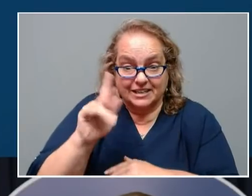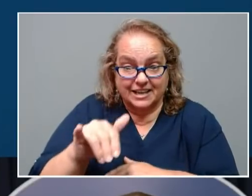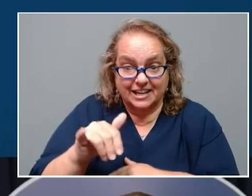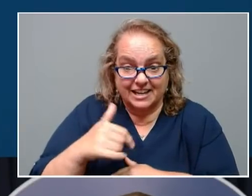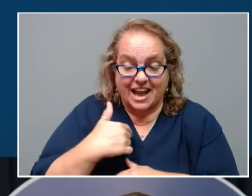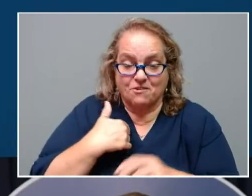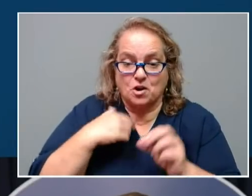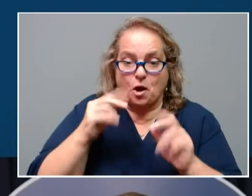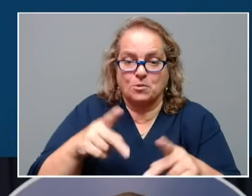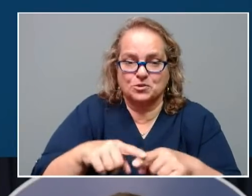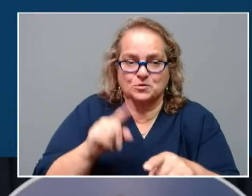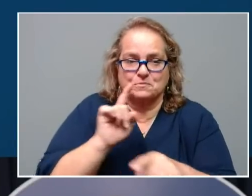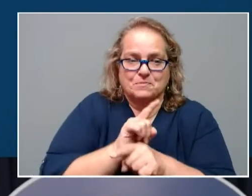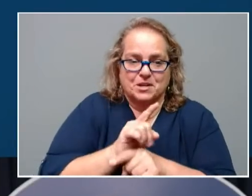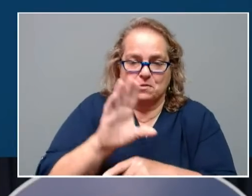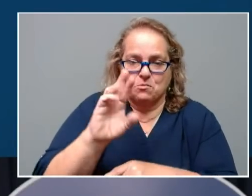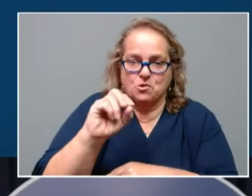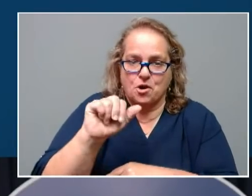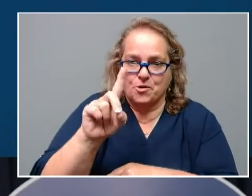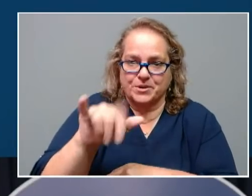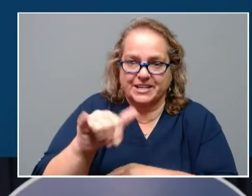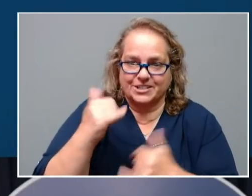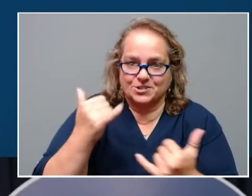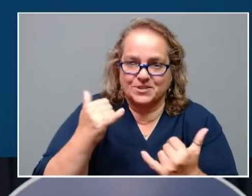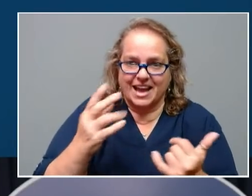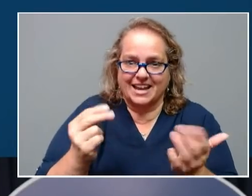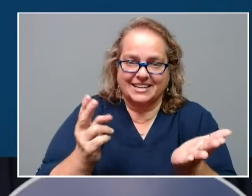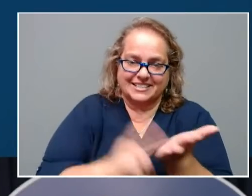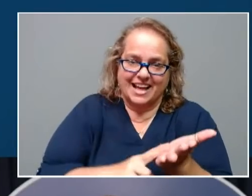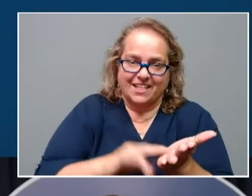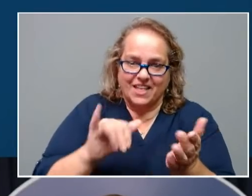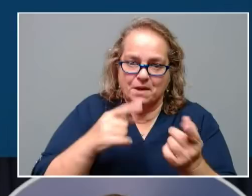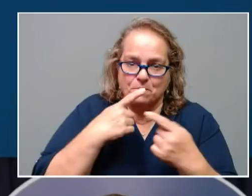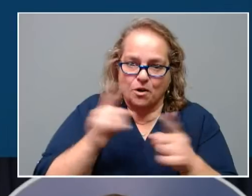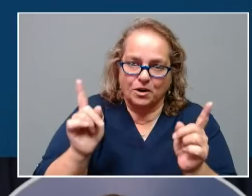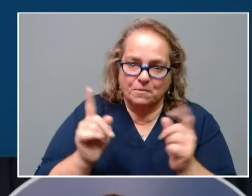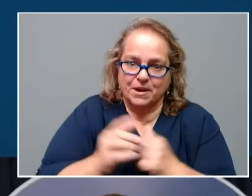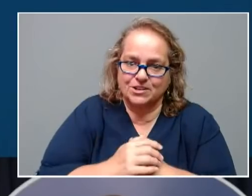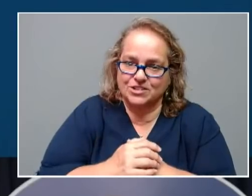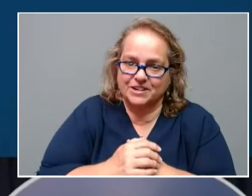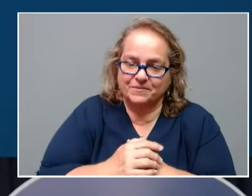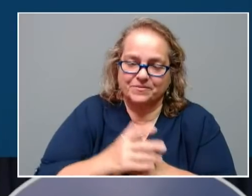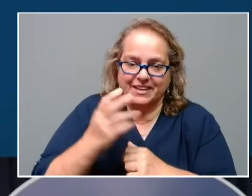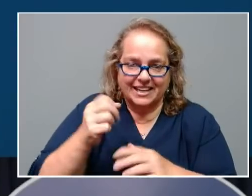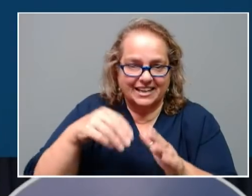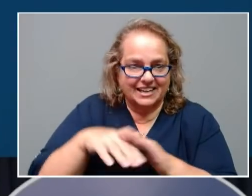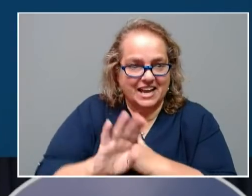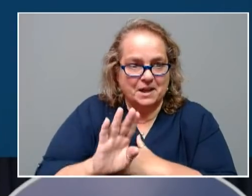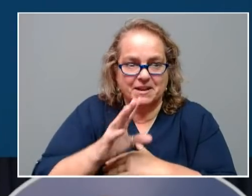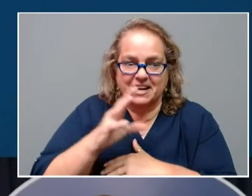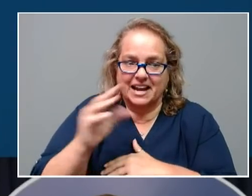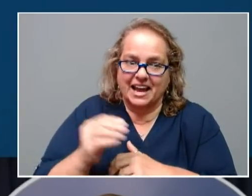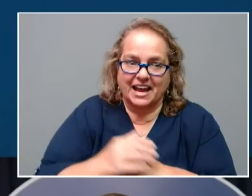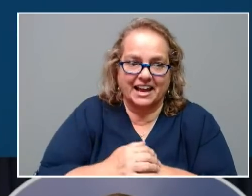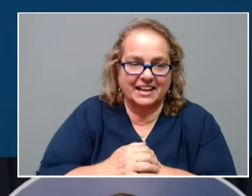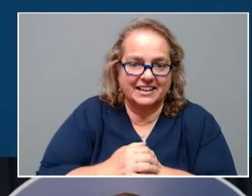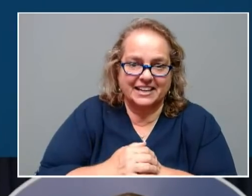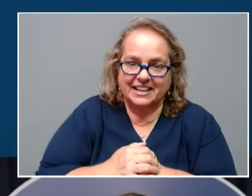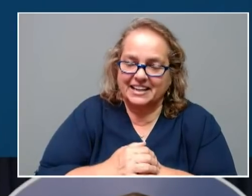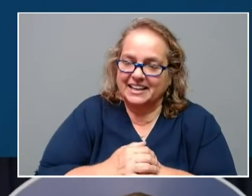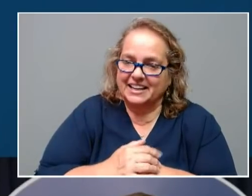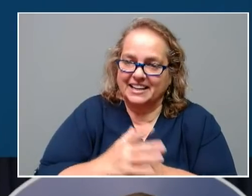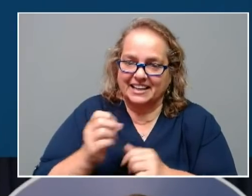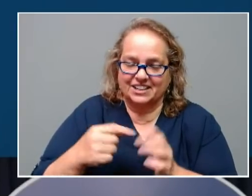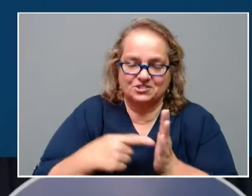today and to sign that proclamation. And he came in and displayed his